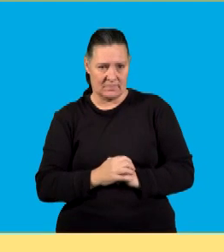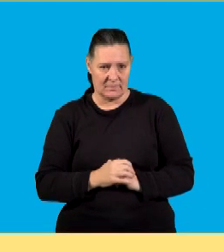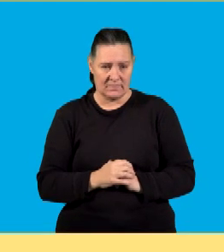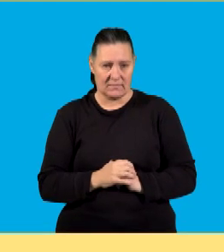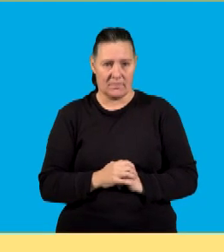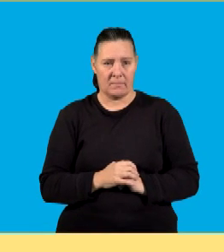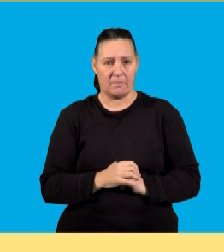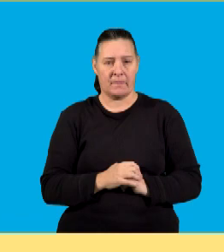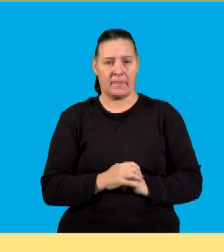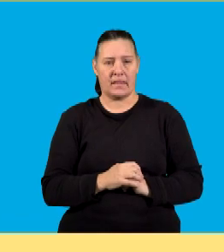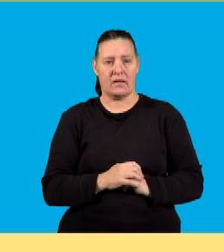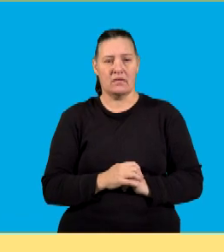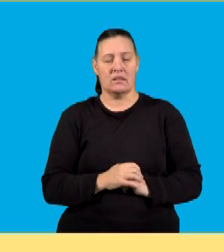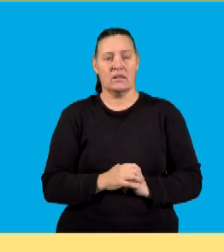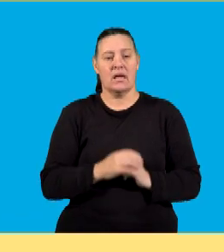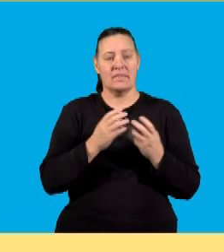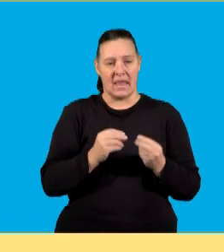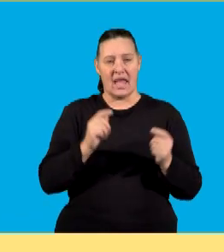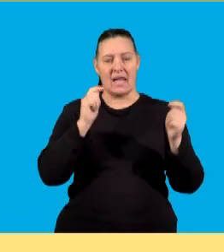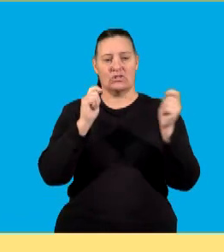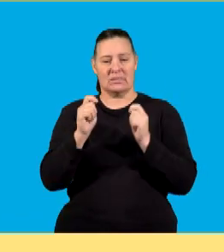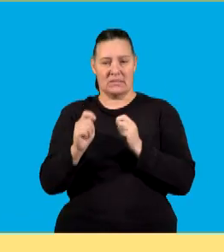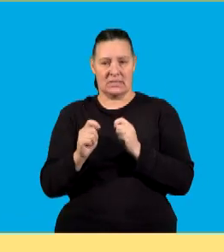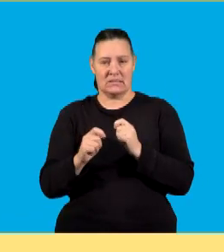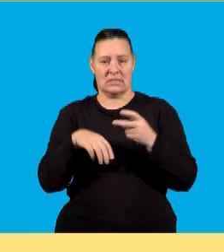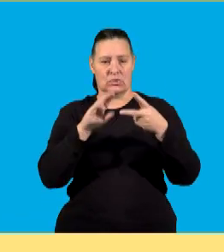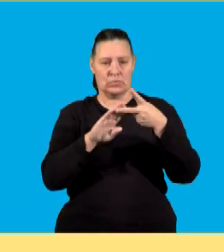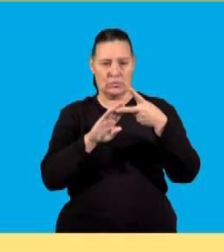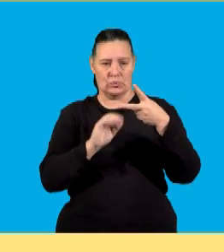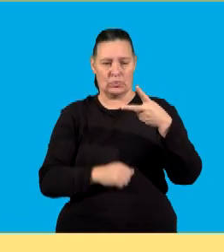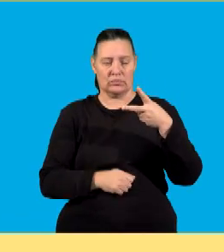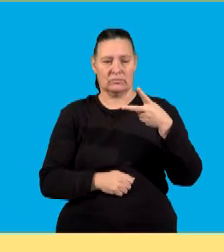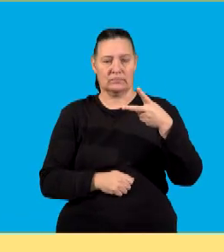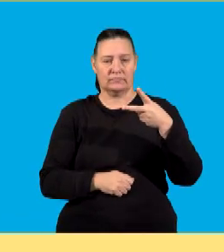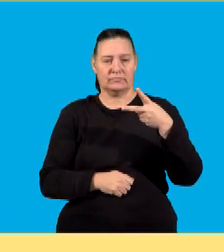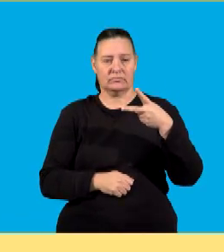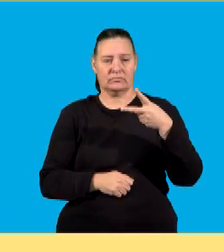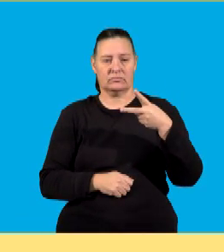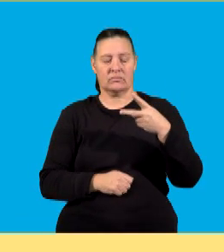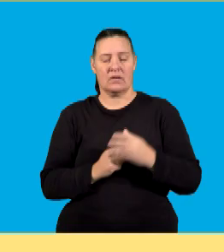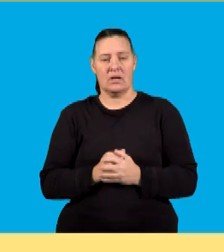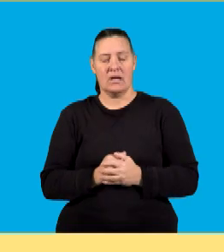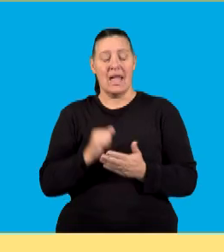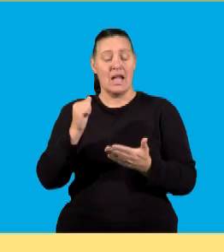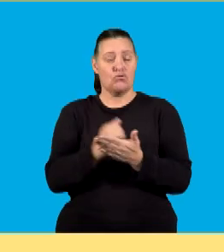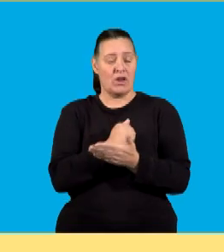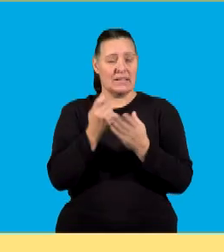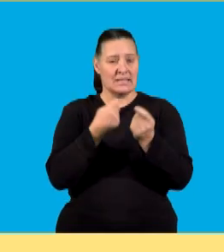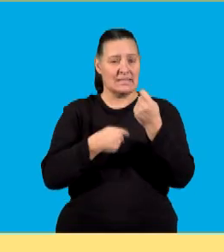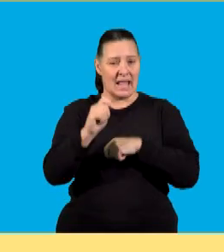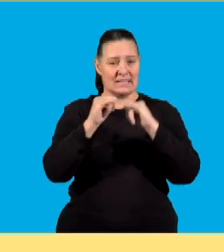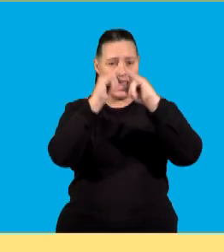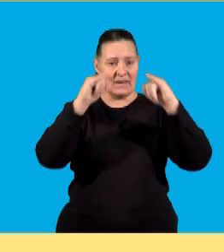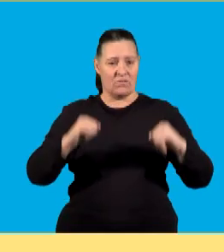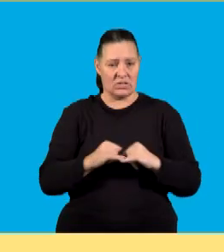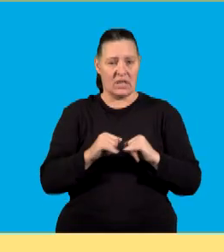there. All right? And then we go to adjustment number 2. It says, a